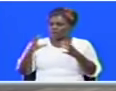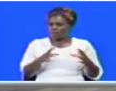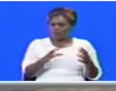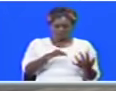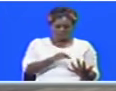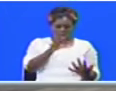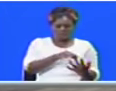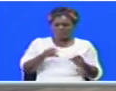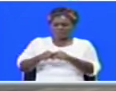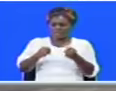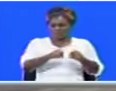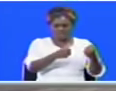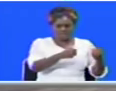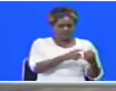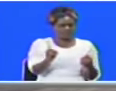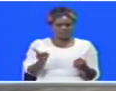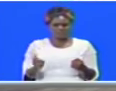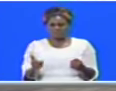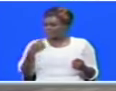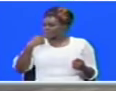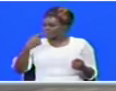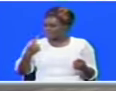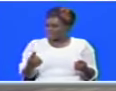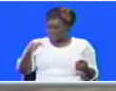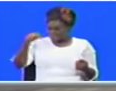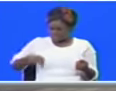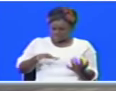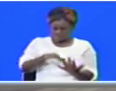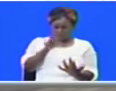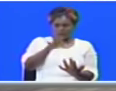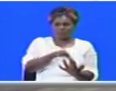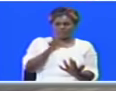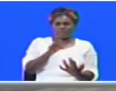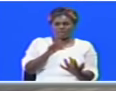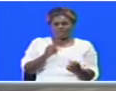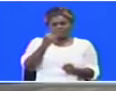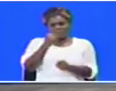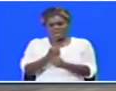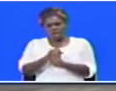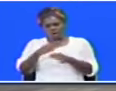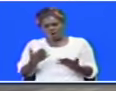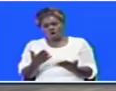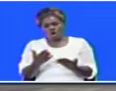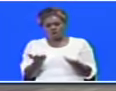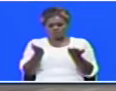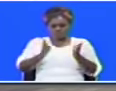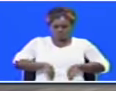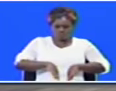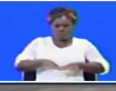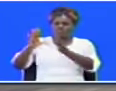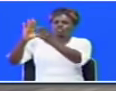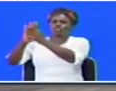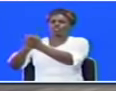primaries that are marred with irregularities. As a matter of fact, they've said these primaries will make or break Jubilee. What's going on where you